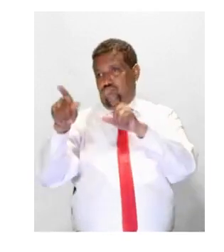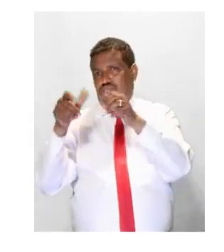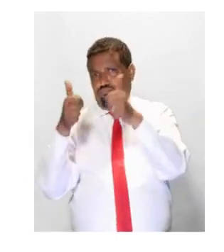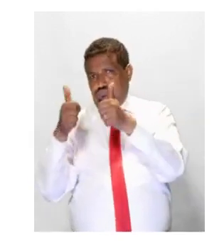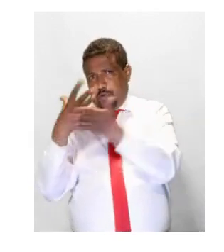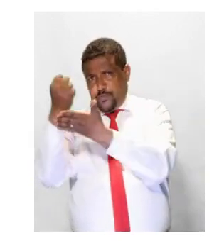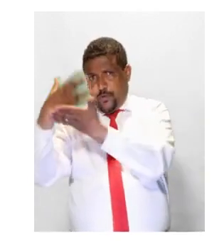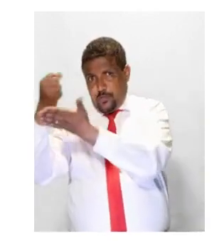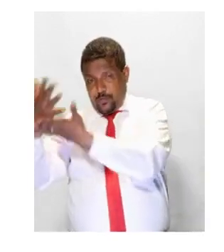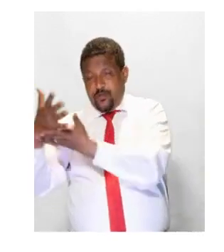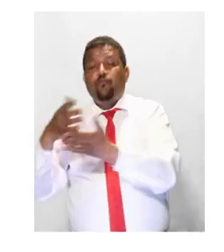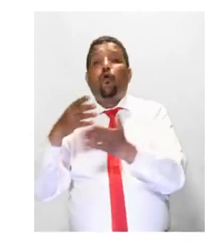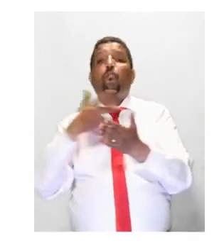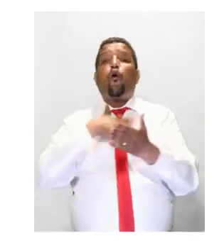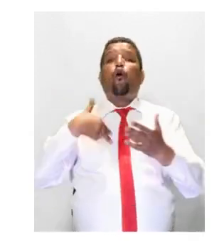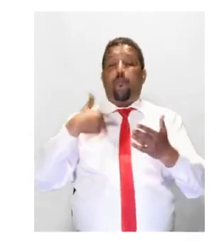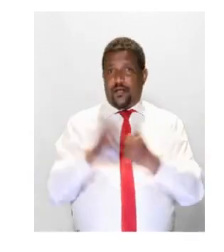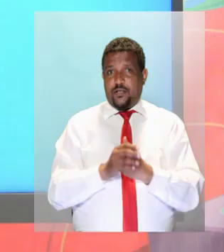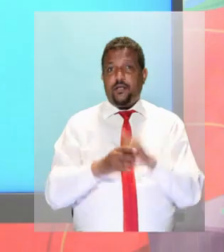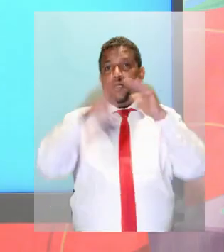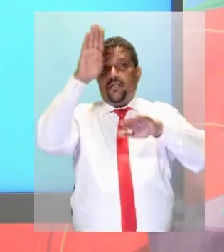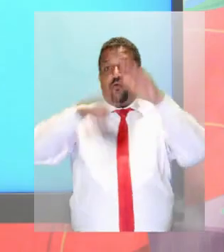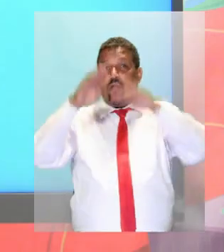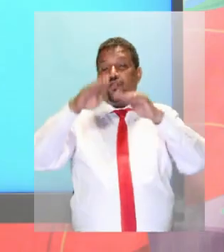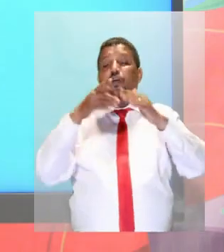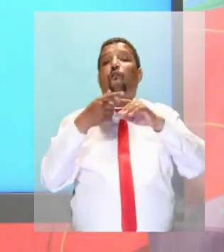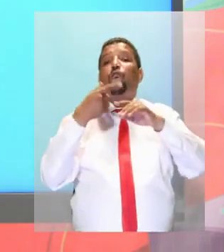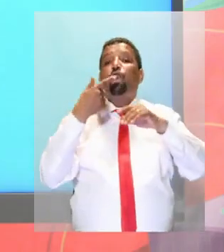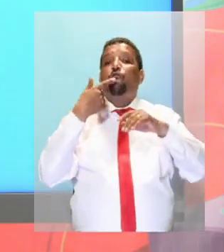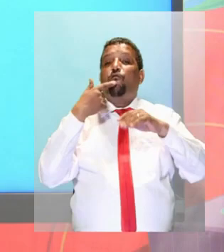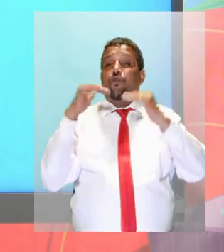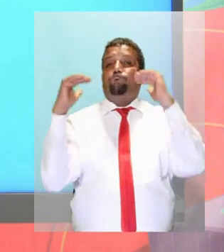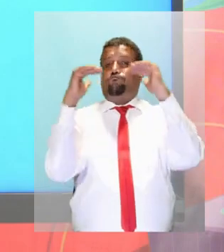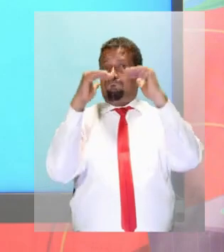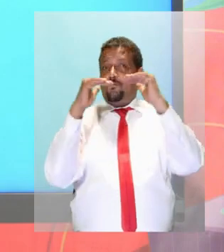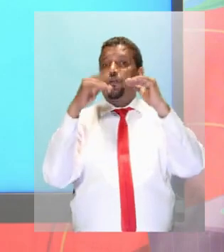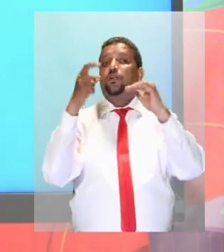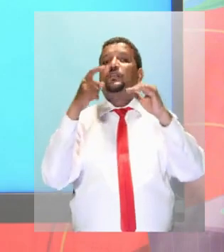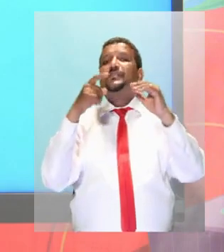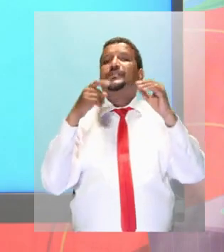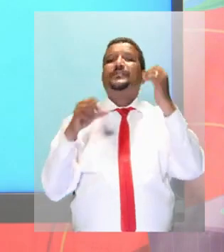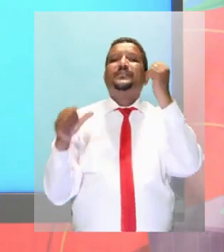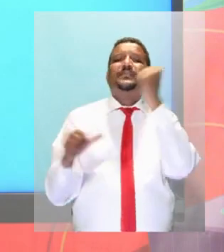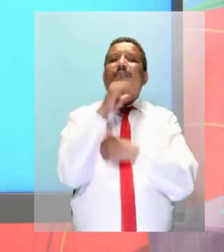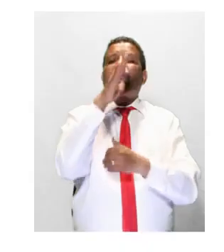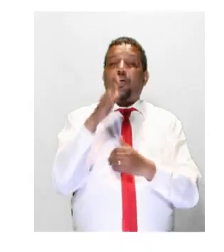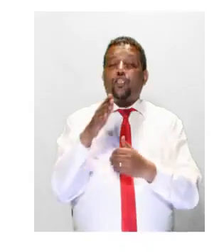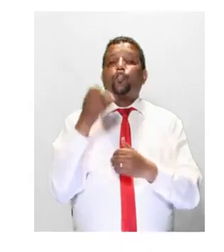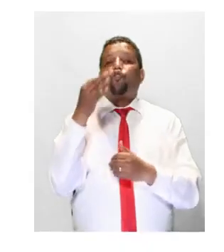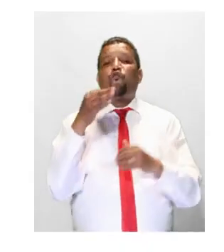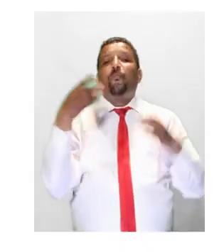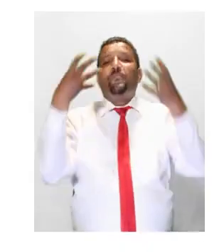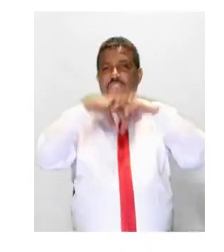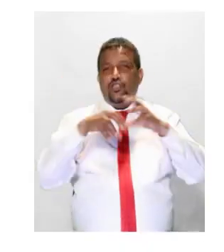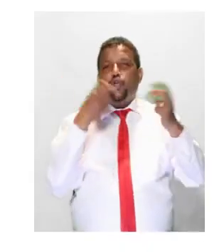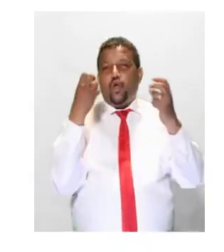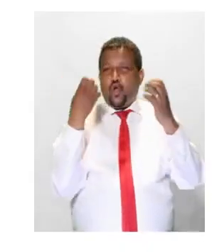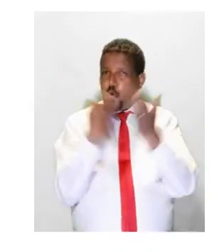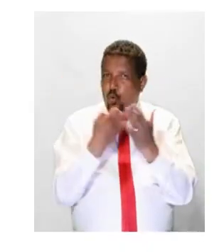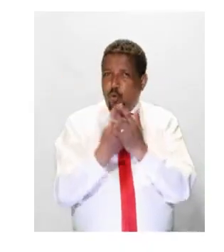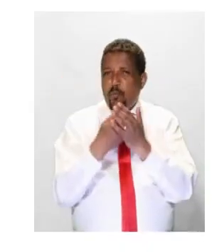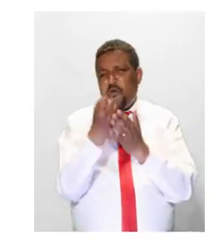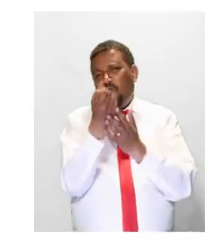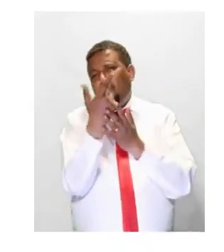economic inequalities are from the command. When we see the disadvantage of mixed economy, there is fewer